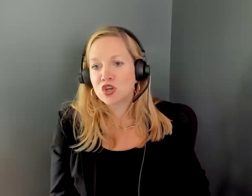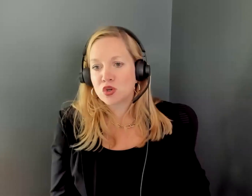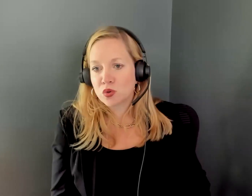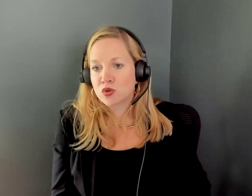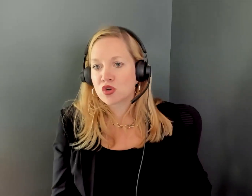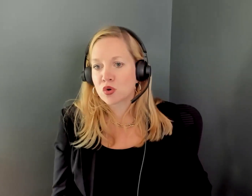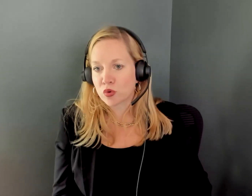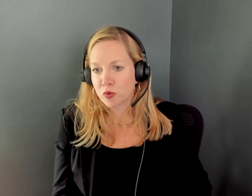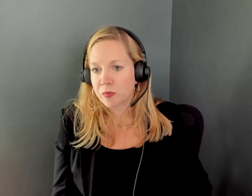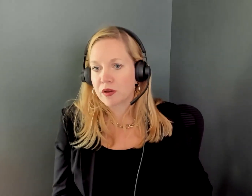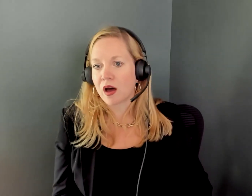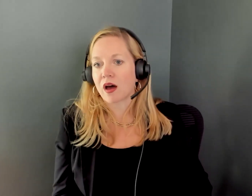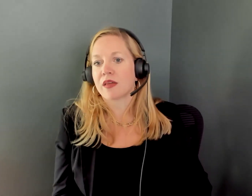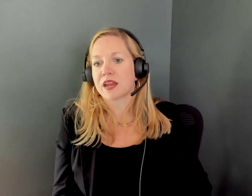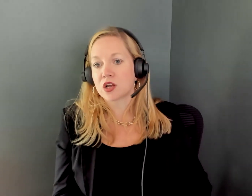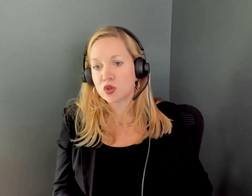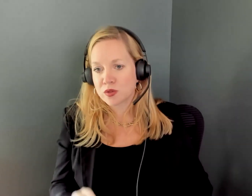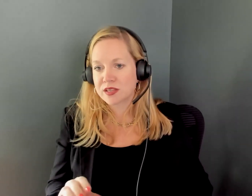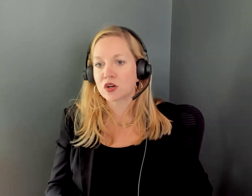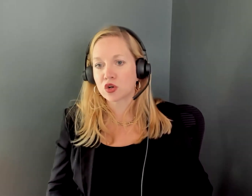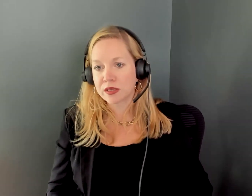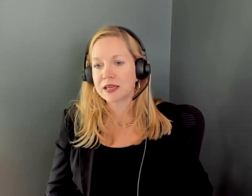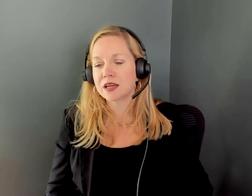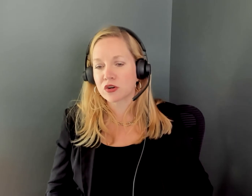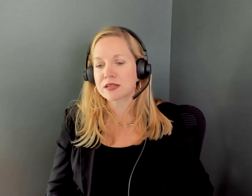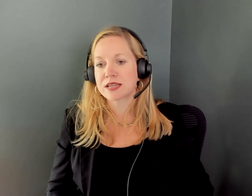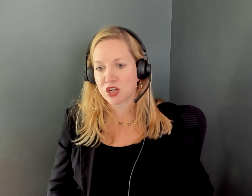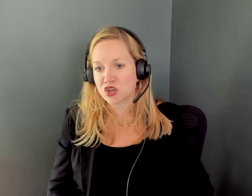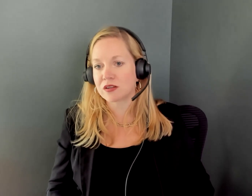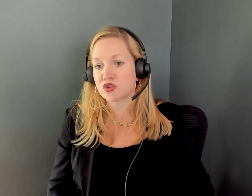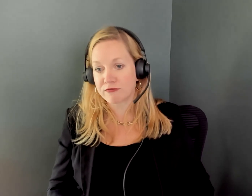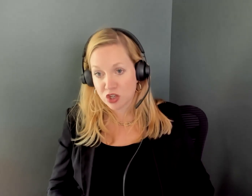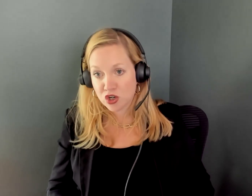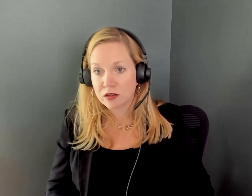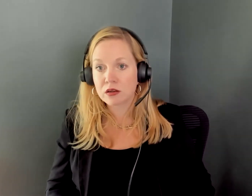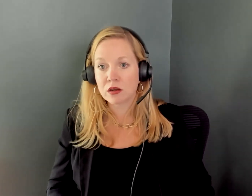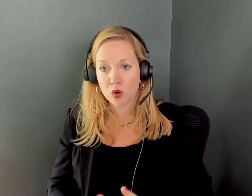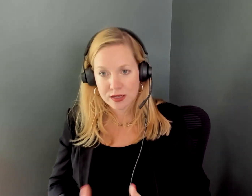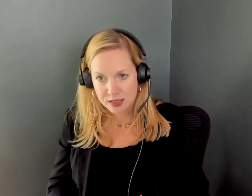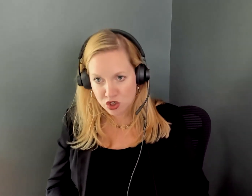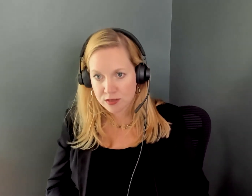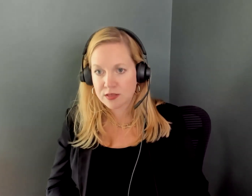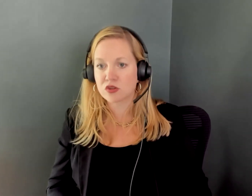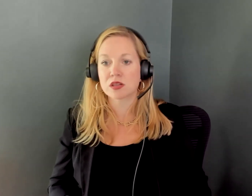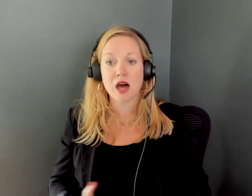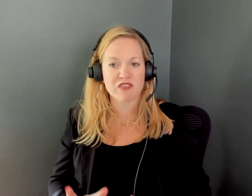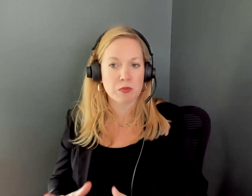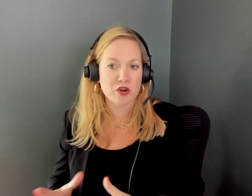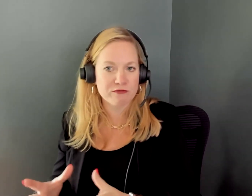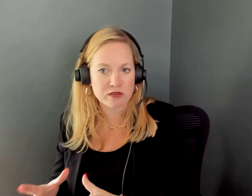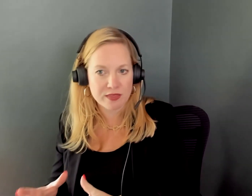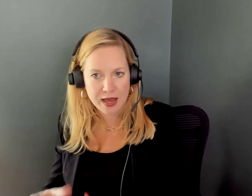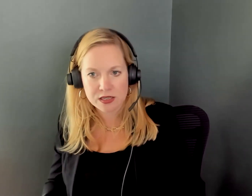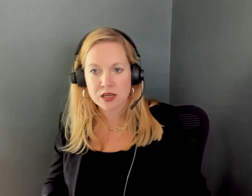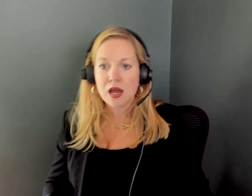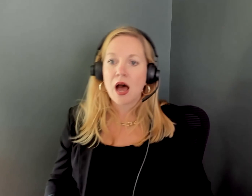There's a huge group that includes the early hearing detection intervention organizations. There's a lot of people that